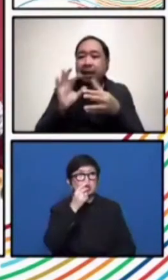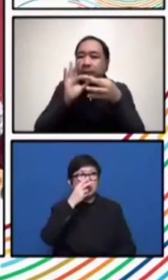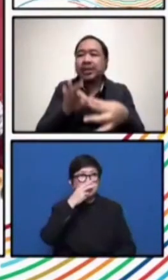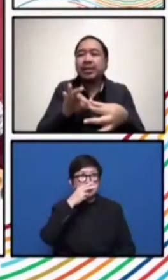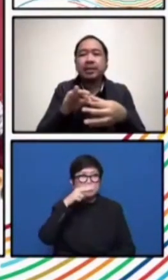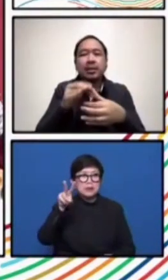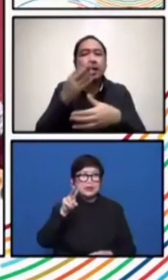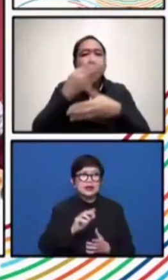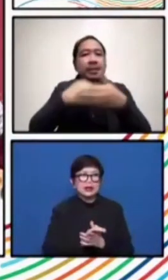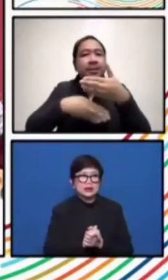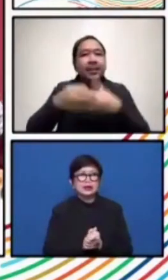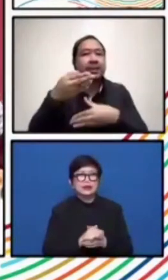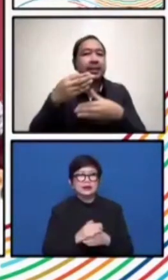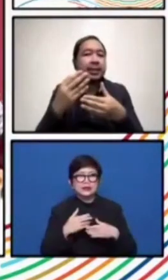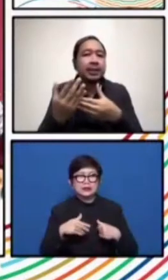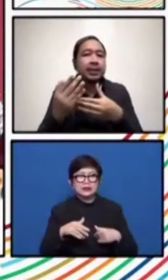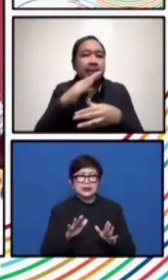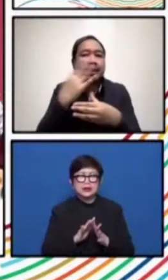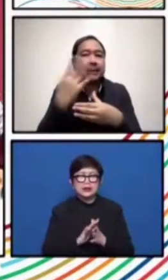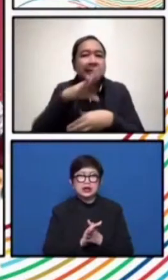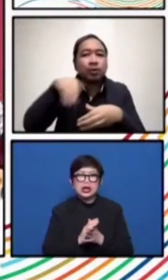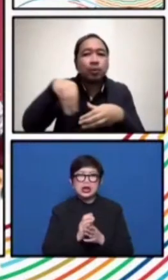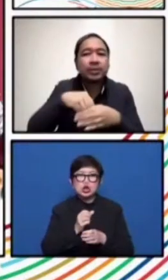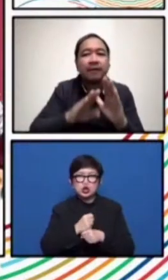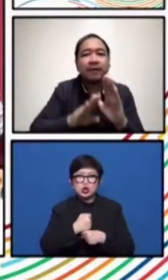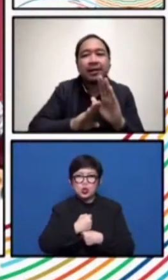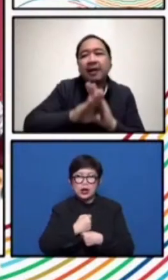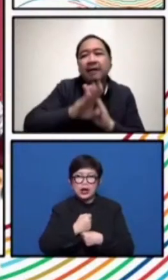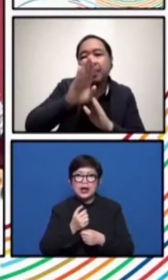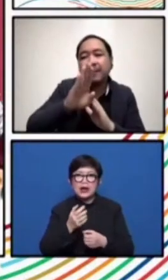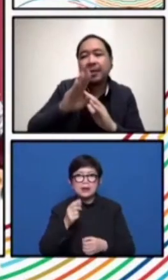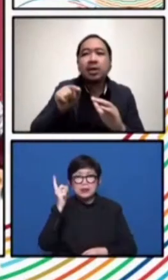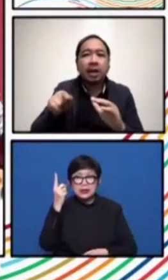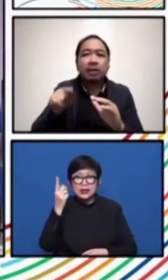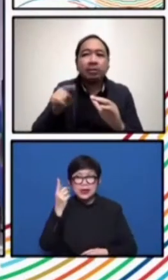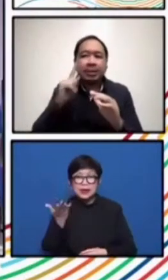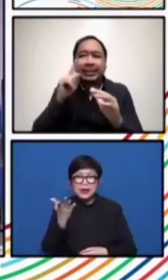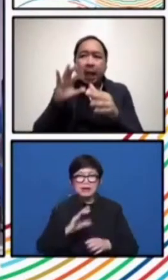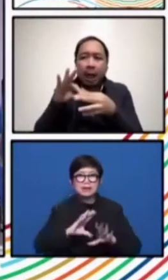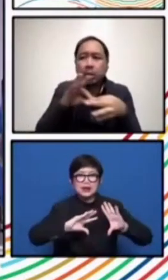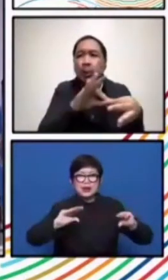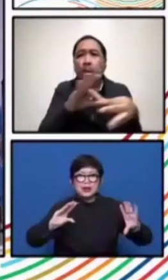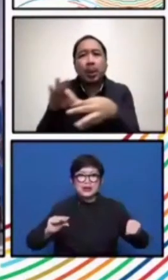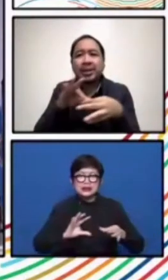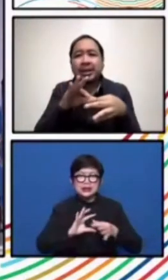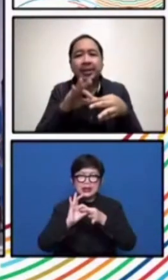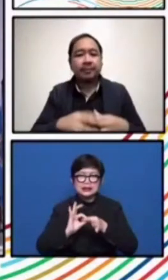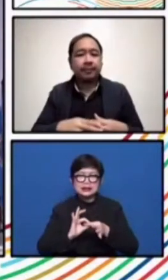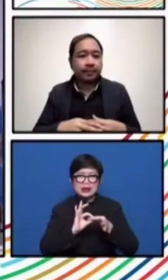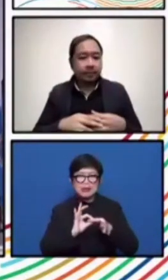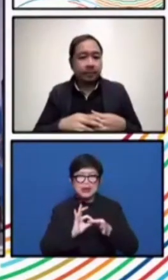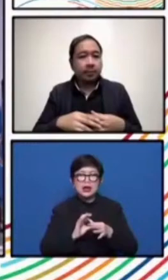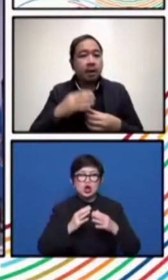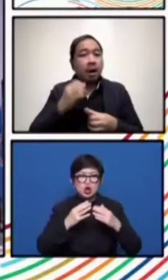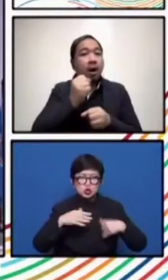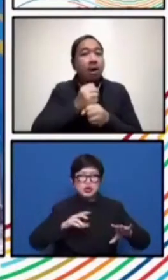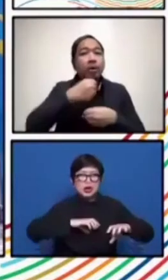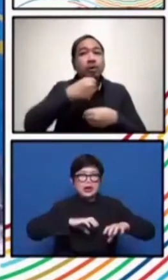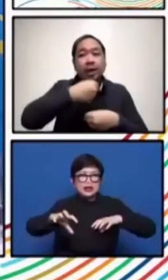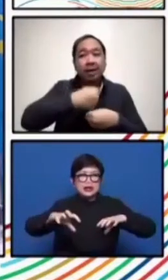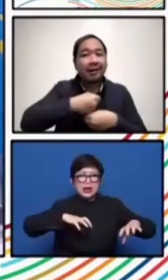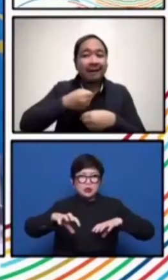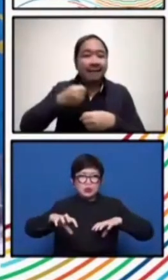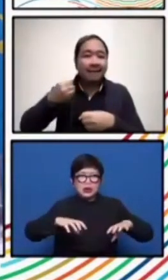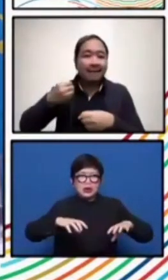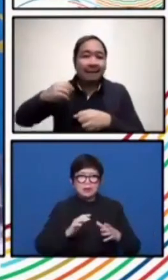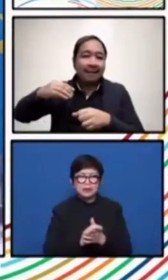development in a coordinated and comprehensive manner tomorrow was hit by two major natural disaster in January